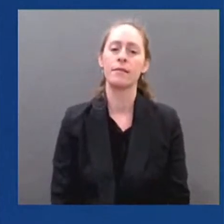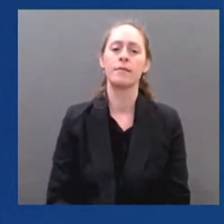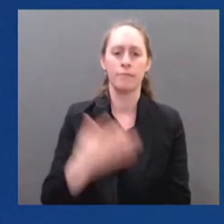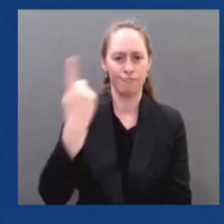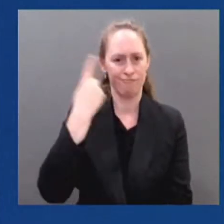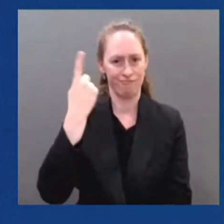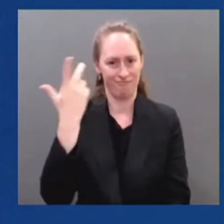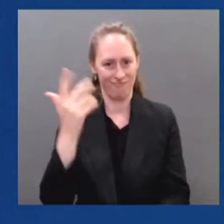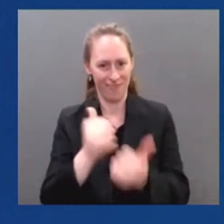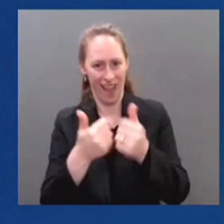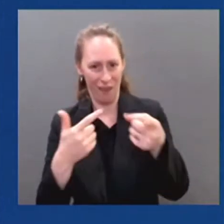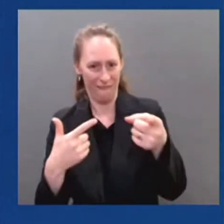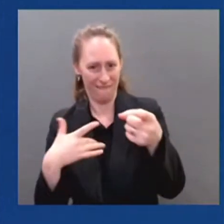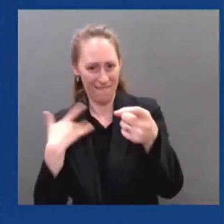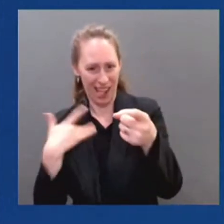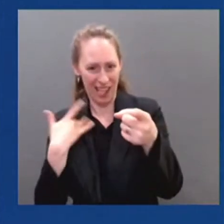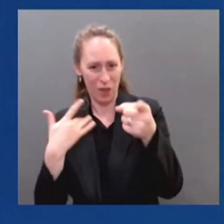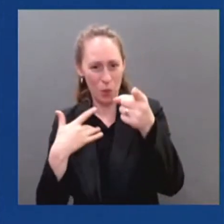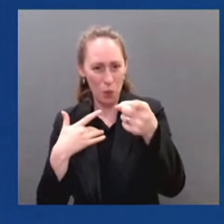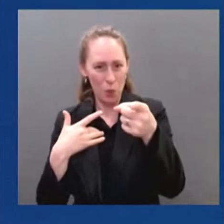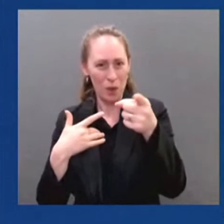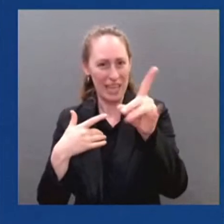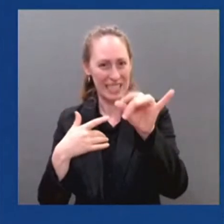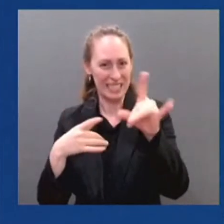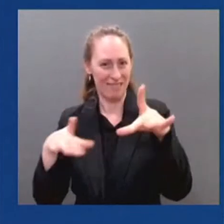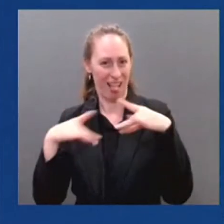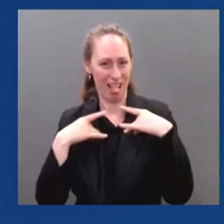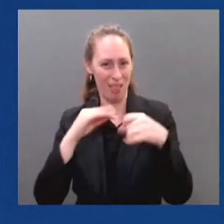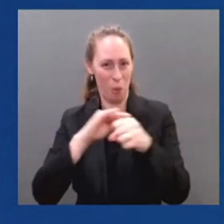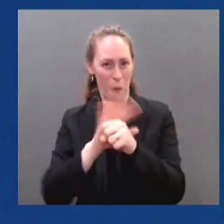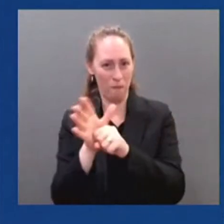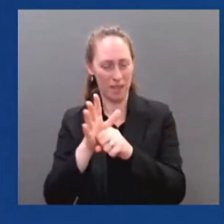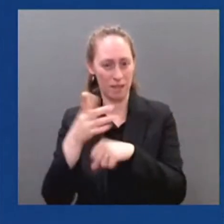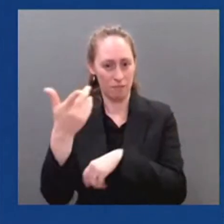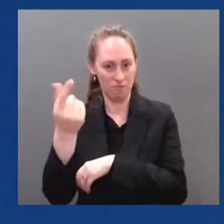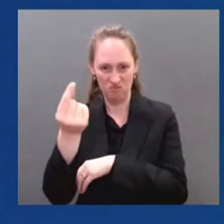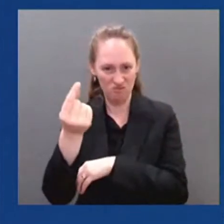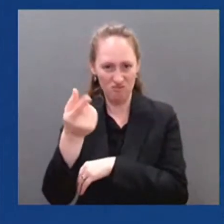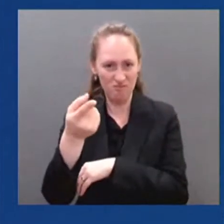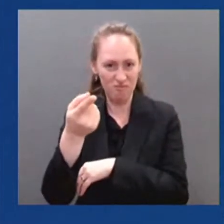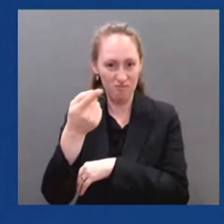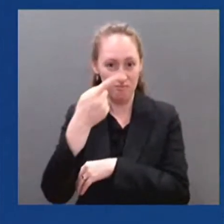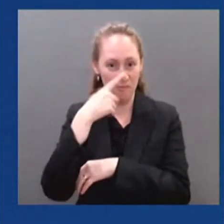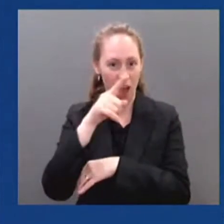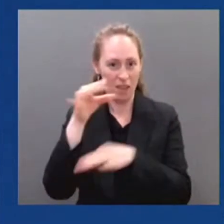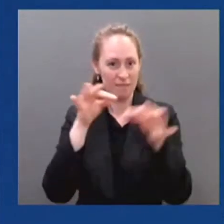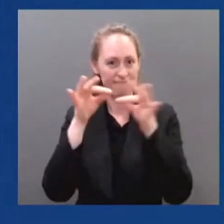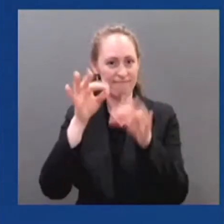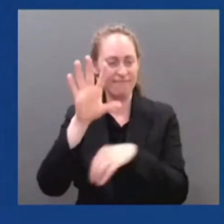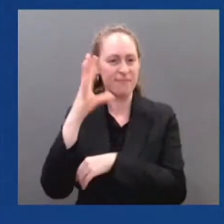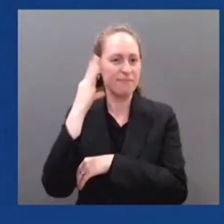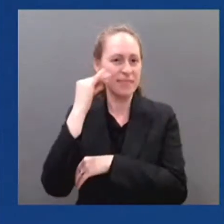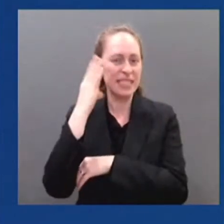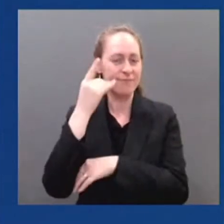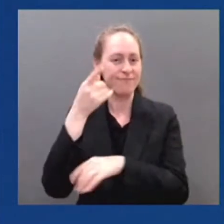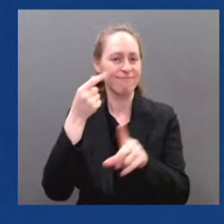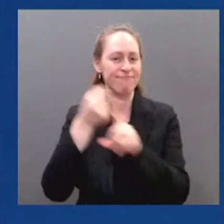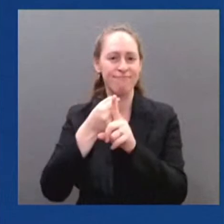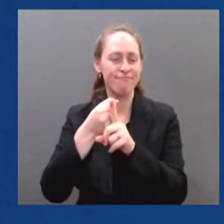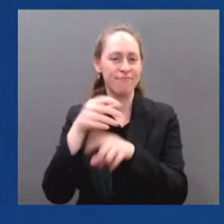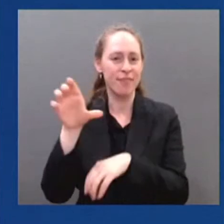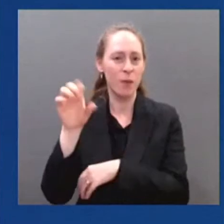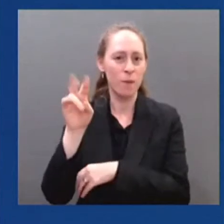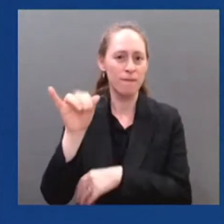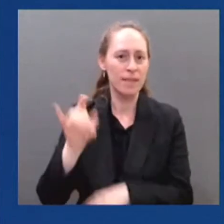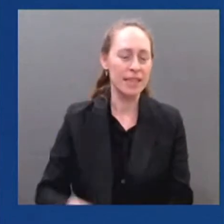was and how you got infected. And I just wondered if you could share a little bit of that. Well, why don't we start there, Tony? Give us